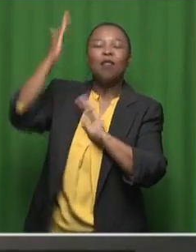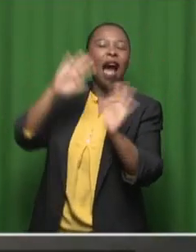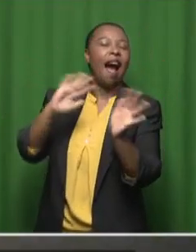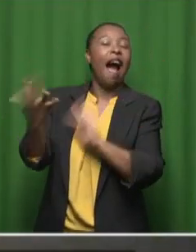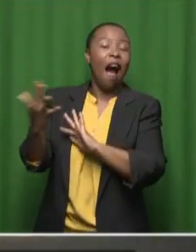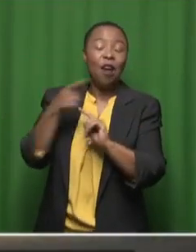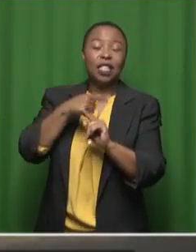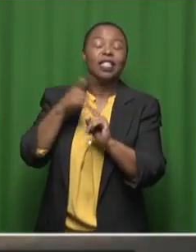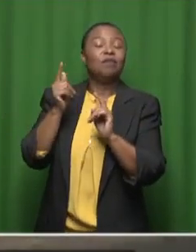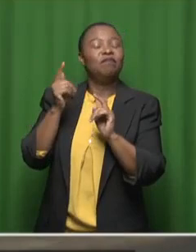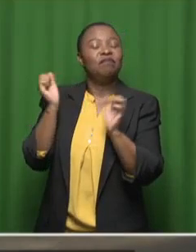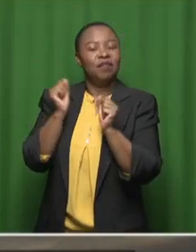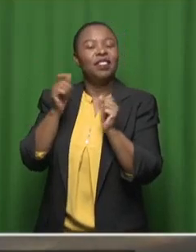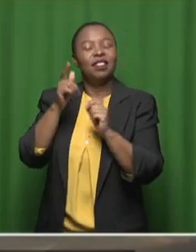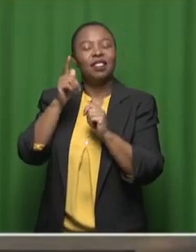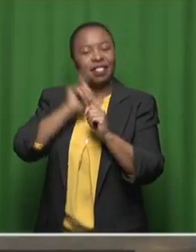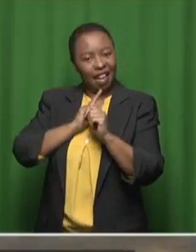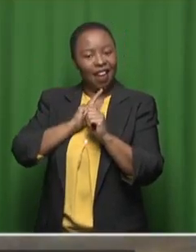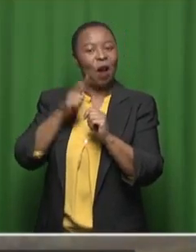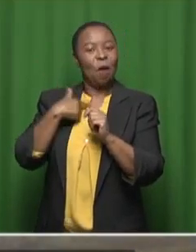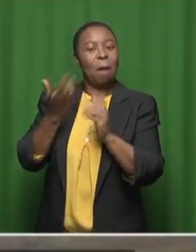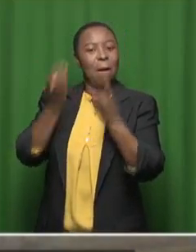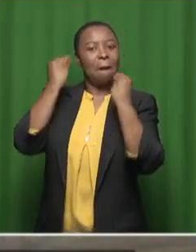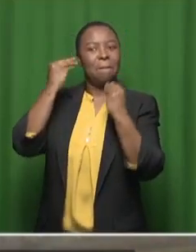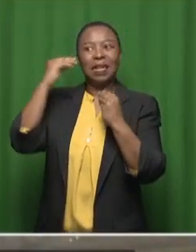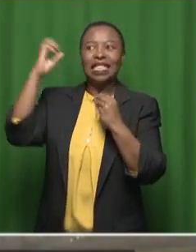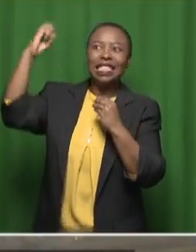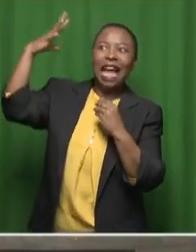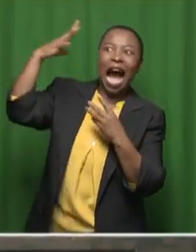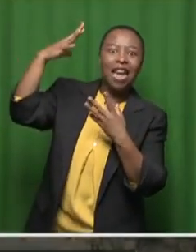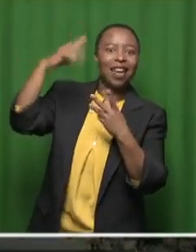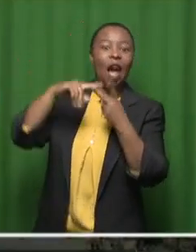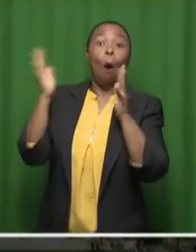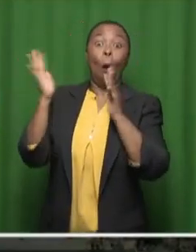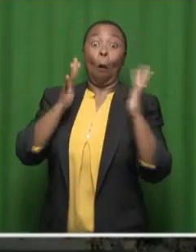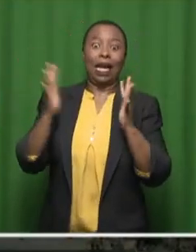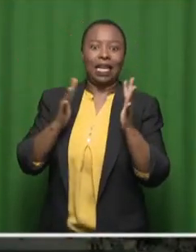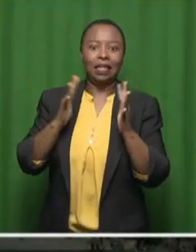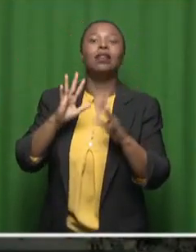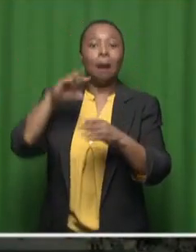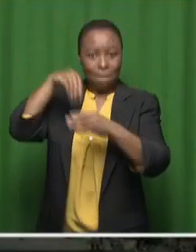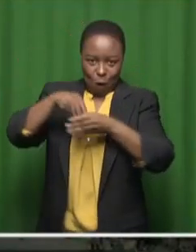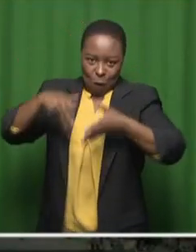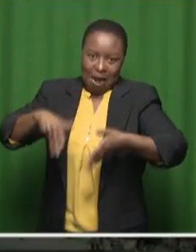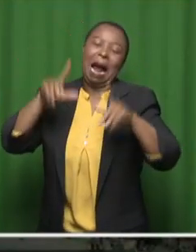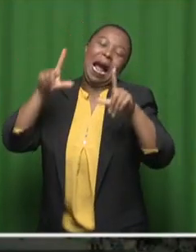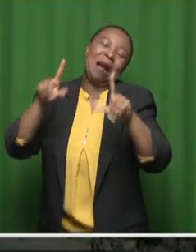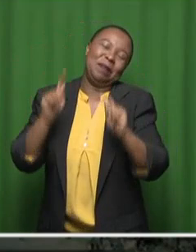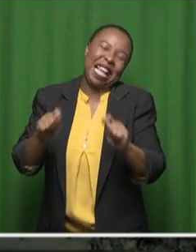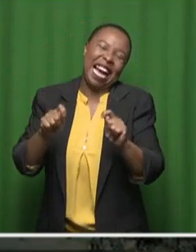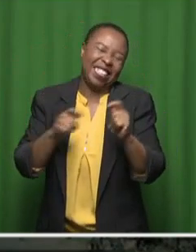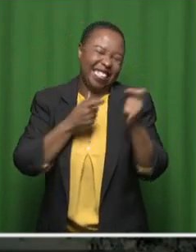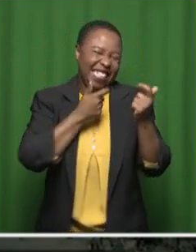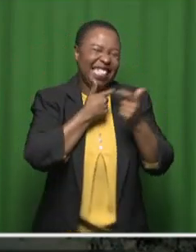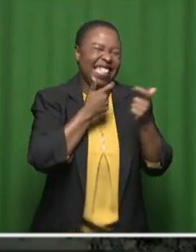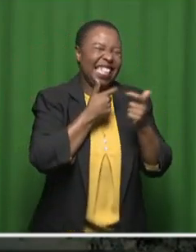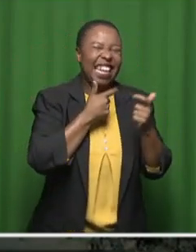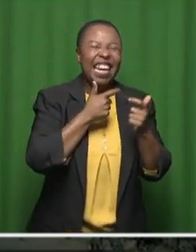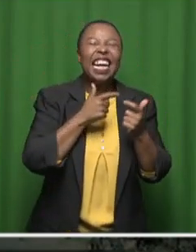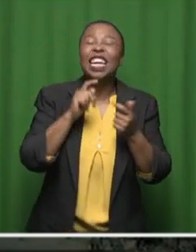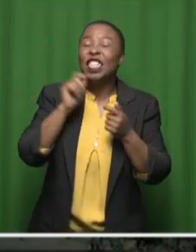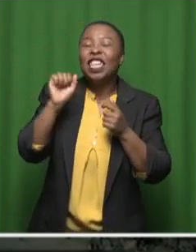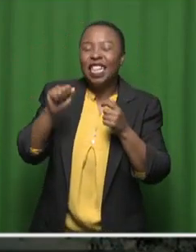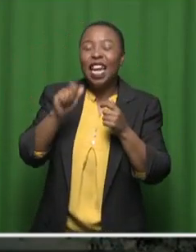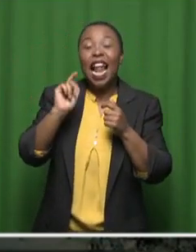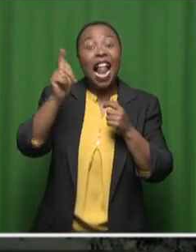been talking about, it found us. We found the sun and the wind, and both belong to Cape Town. So for now, we'll see you